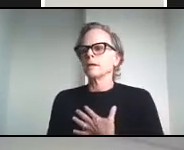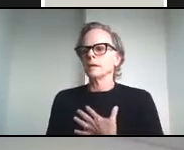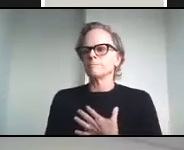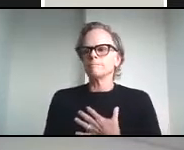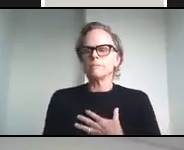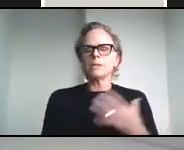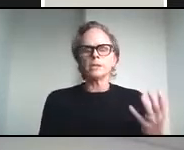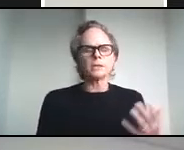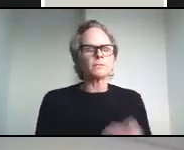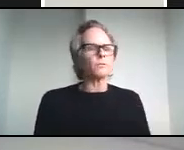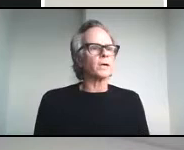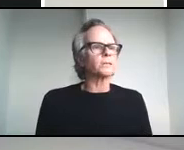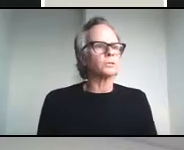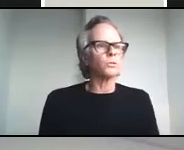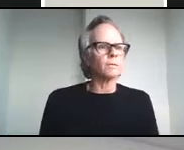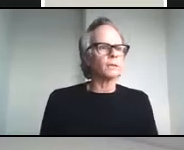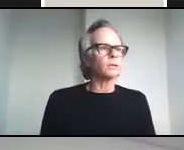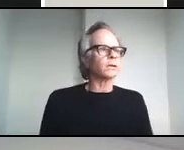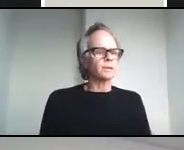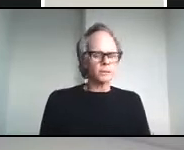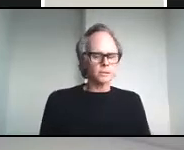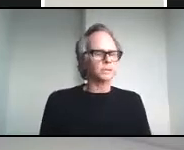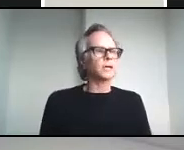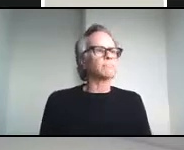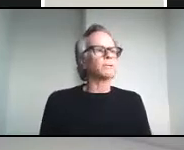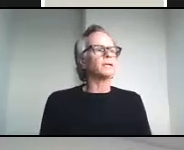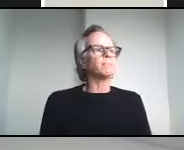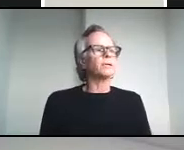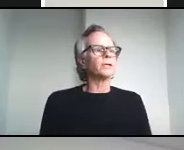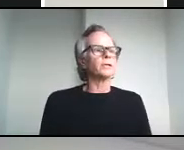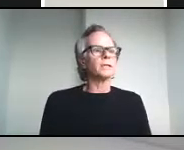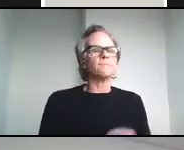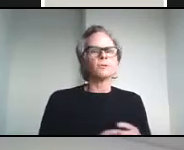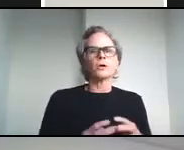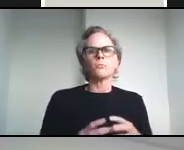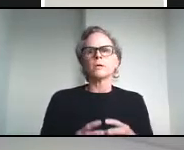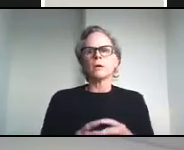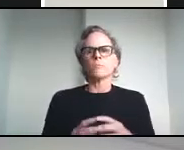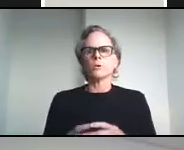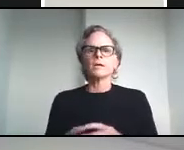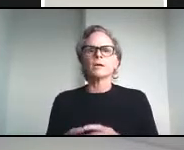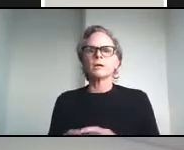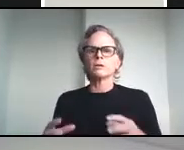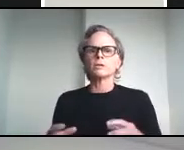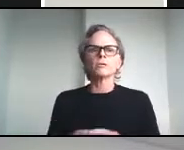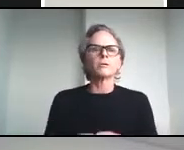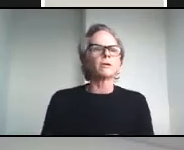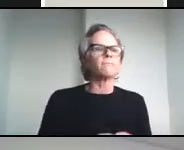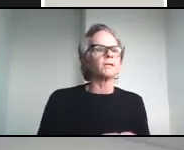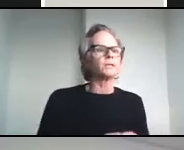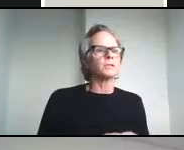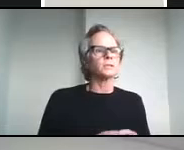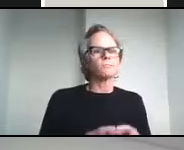seeing the building in different ways than you normally look at. This is a site plan of the building, and even though we are working on an